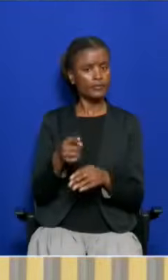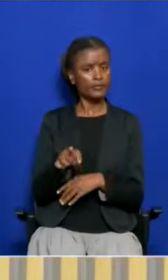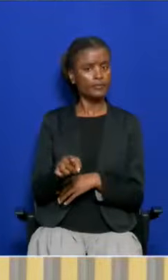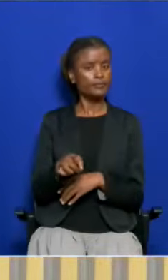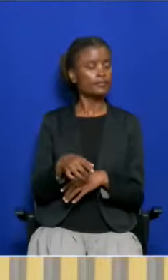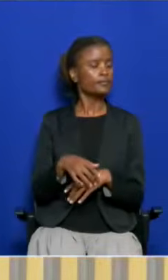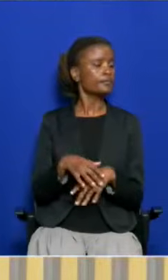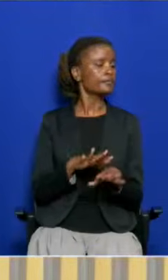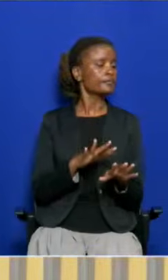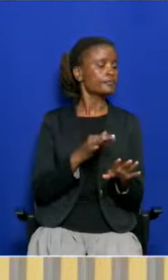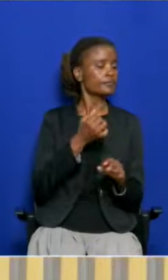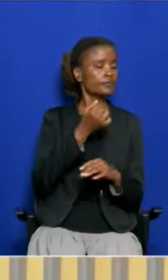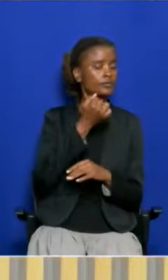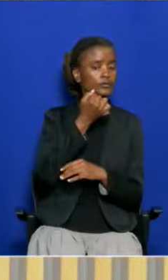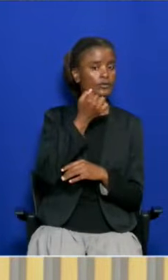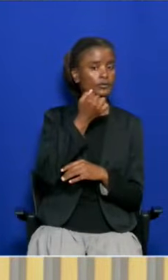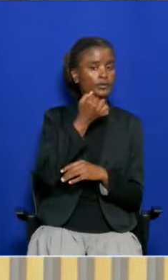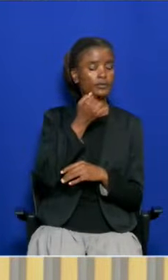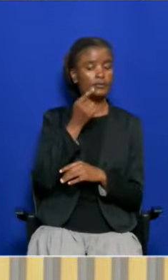Sorry, Mr. Shaskelson.